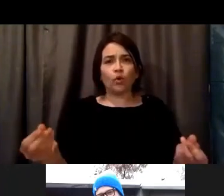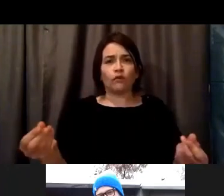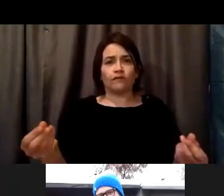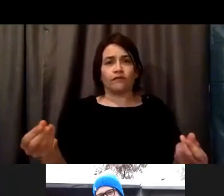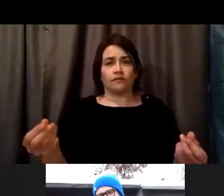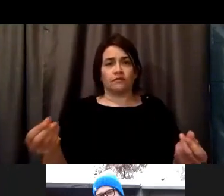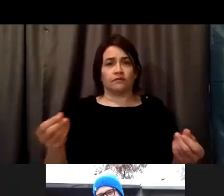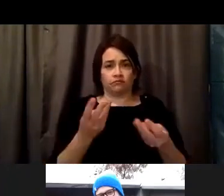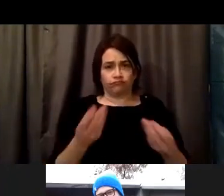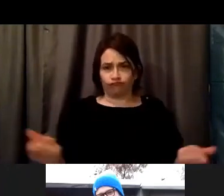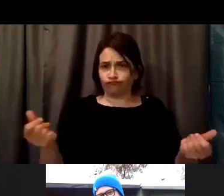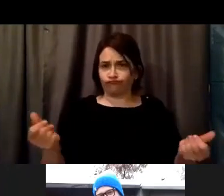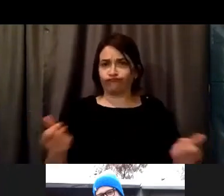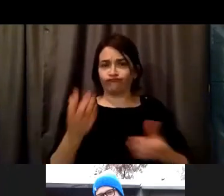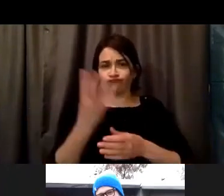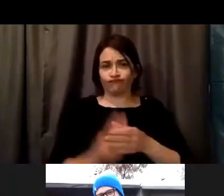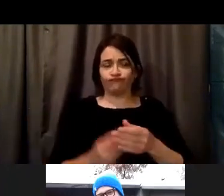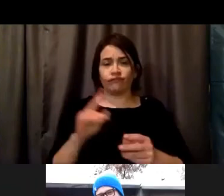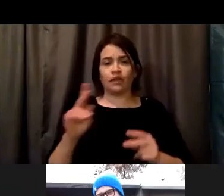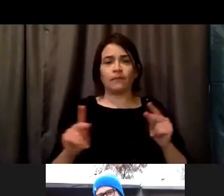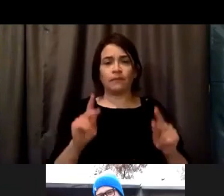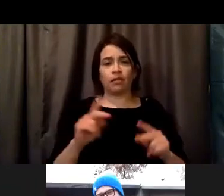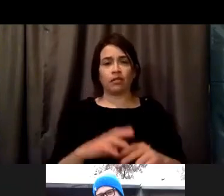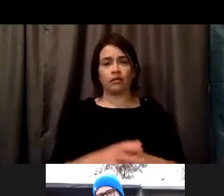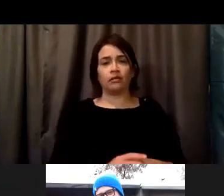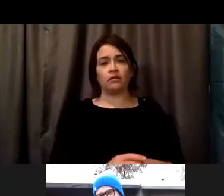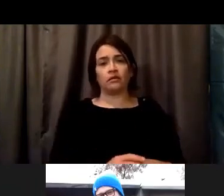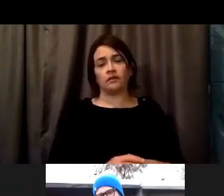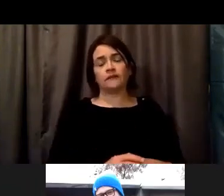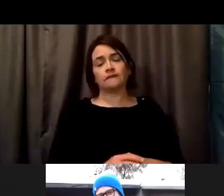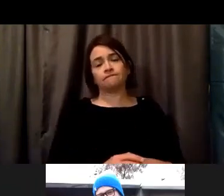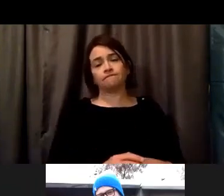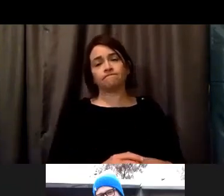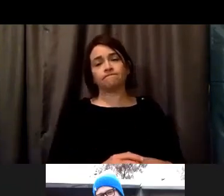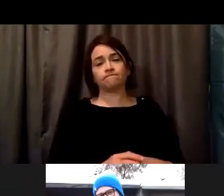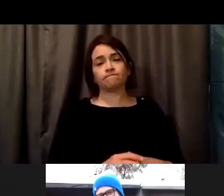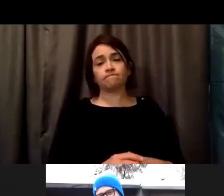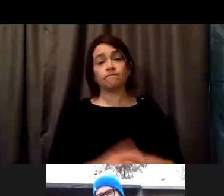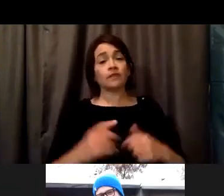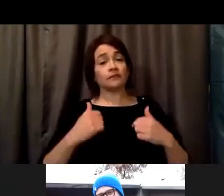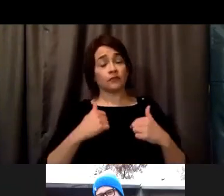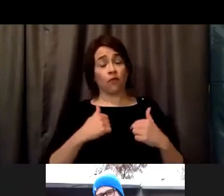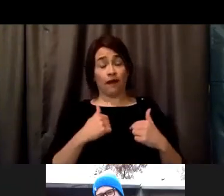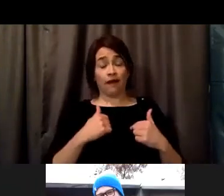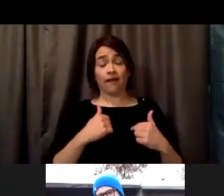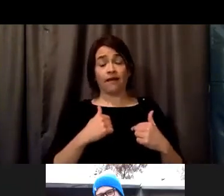stage and from being included in America and other parts of the world. So nothing would make me feel